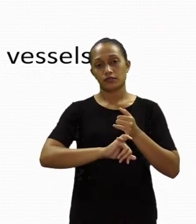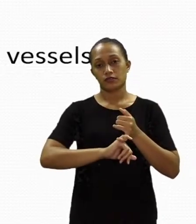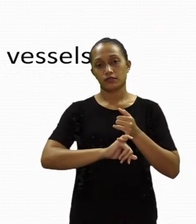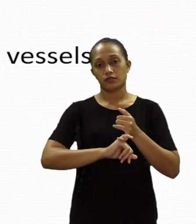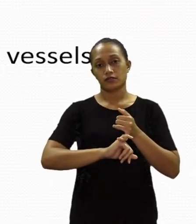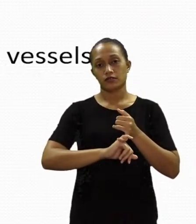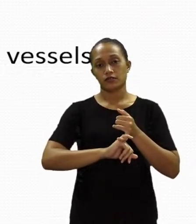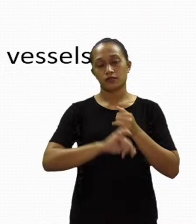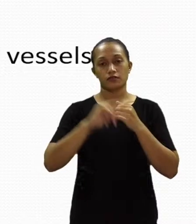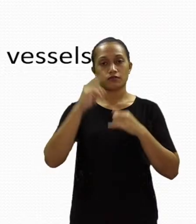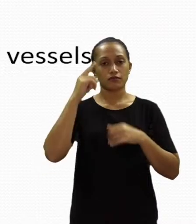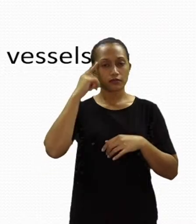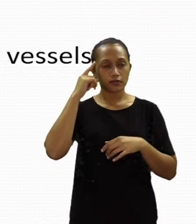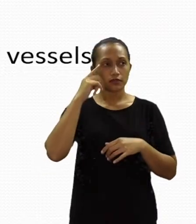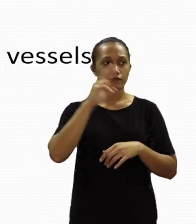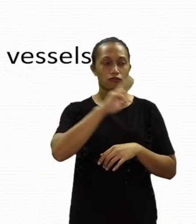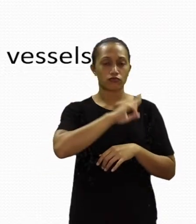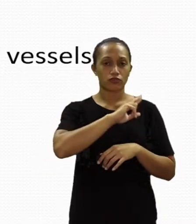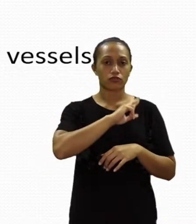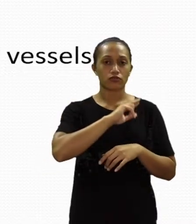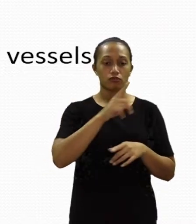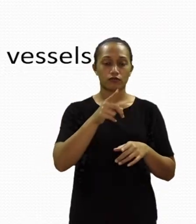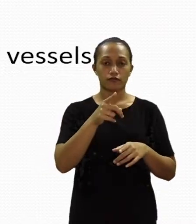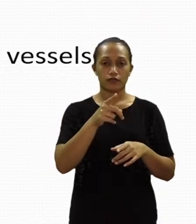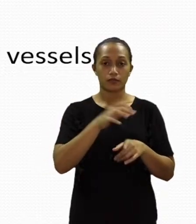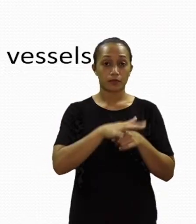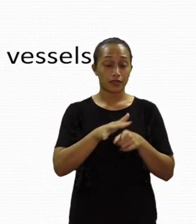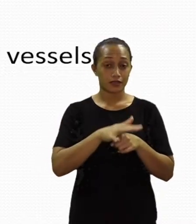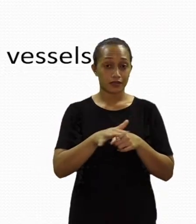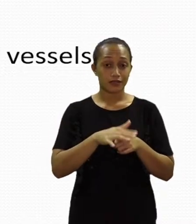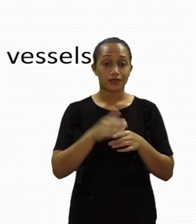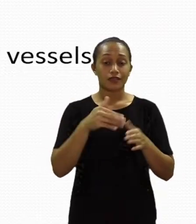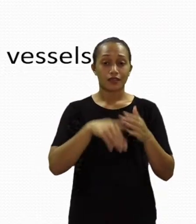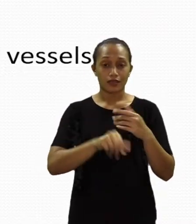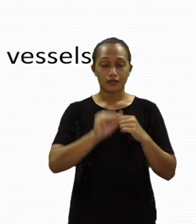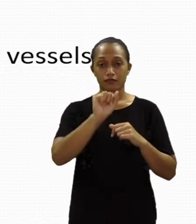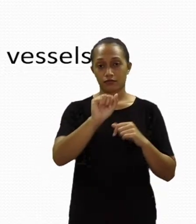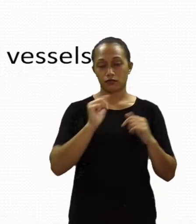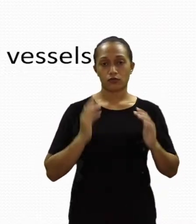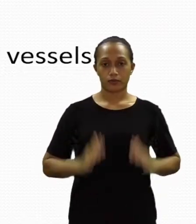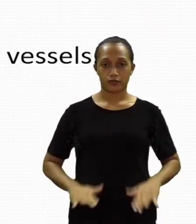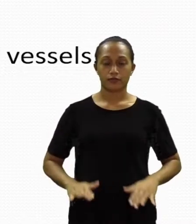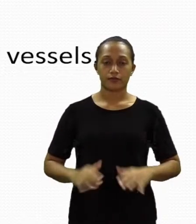Just think of the role of blood vessels into your body.